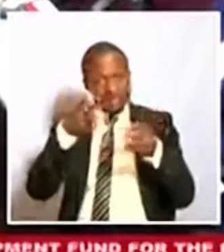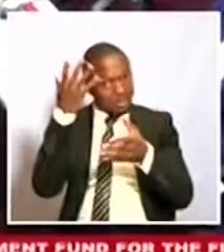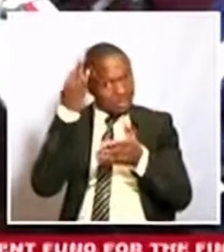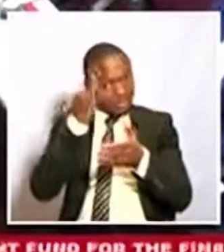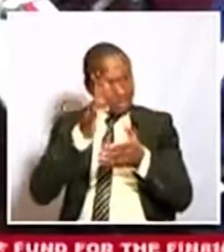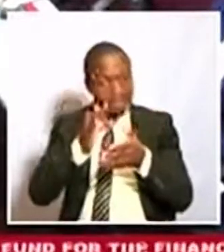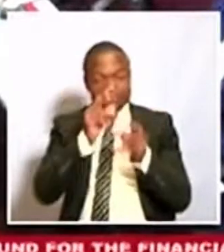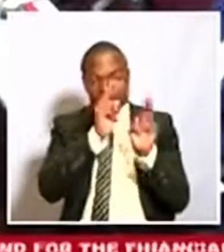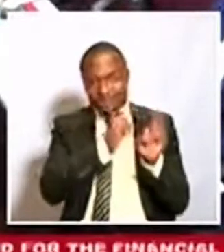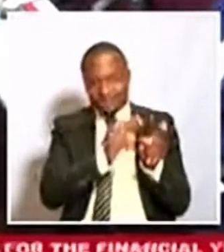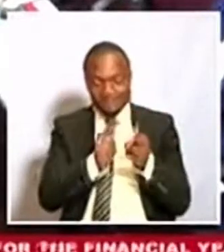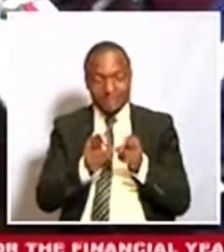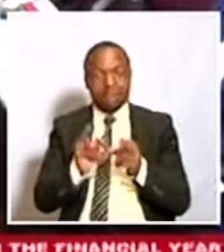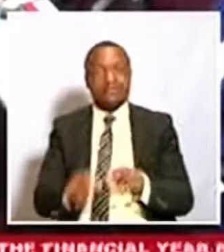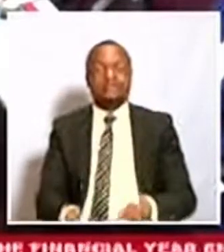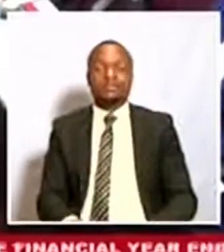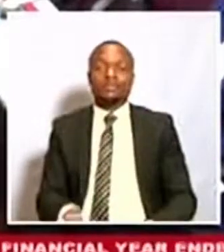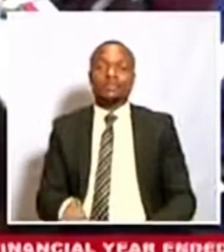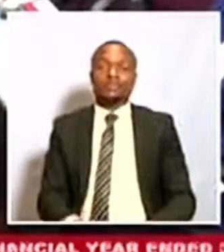react.